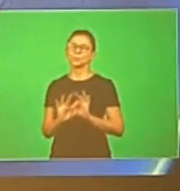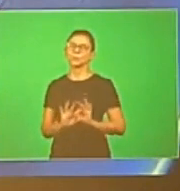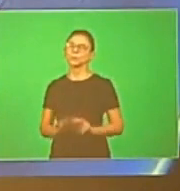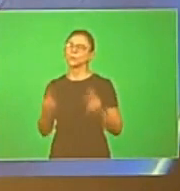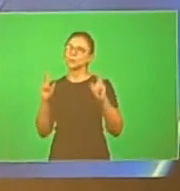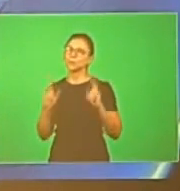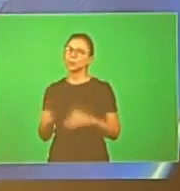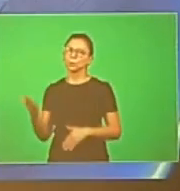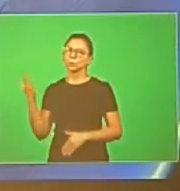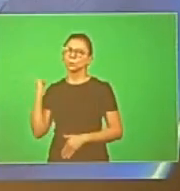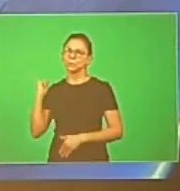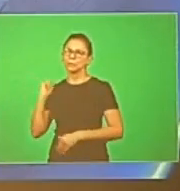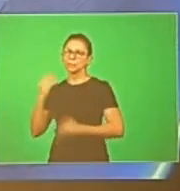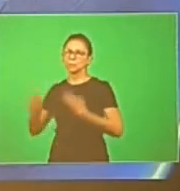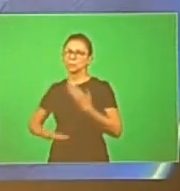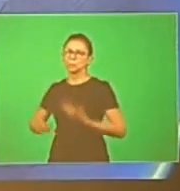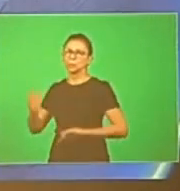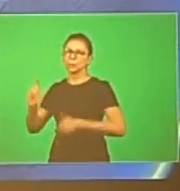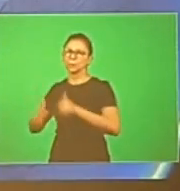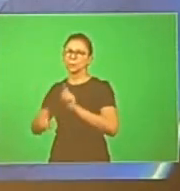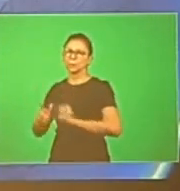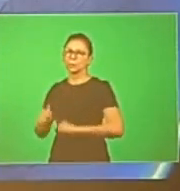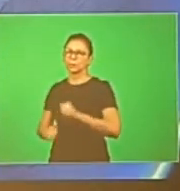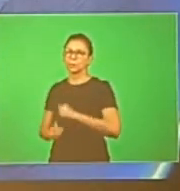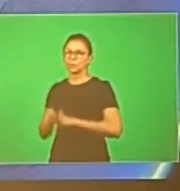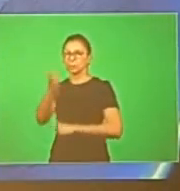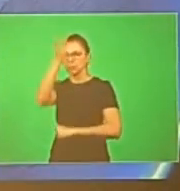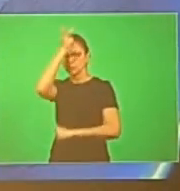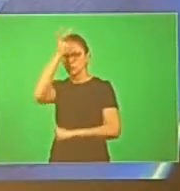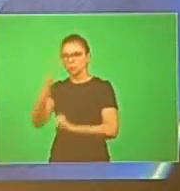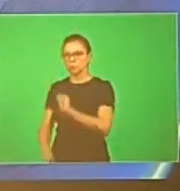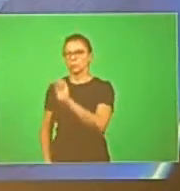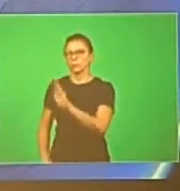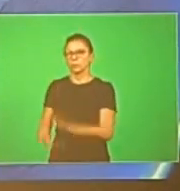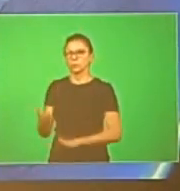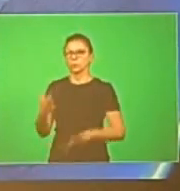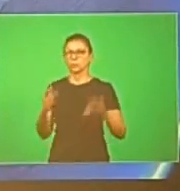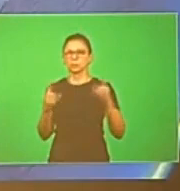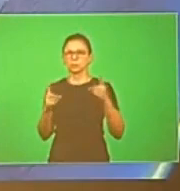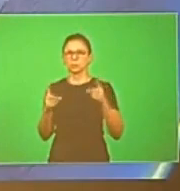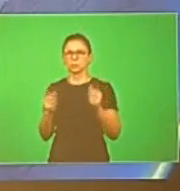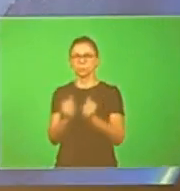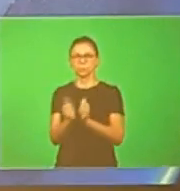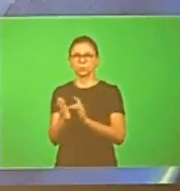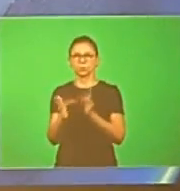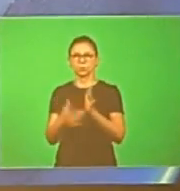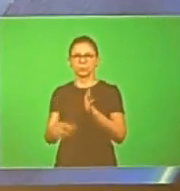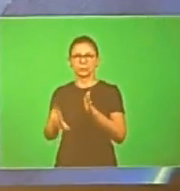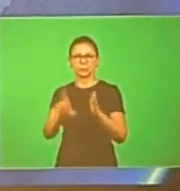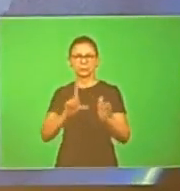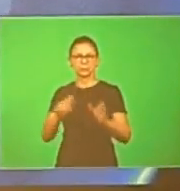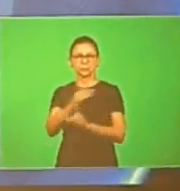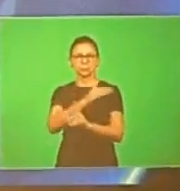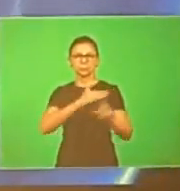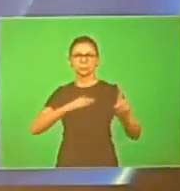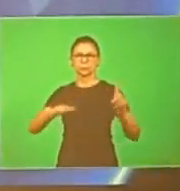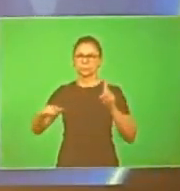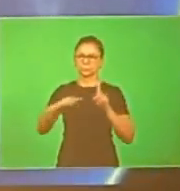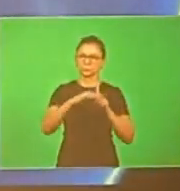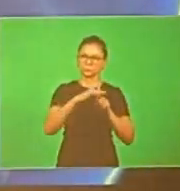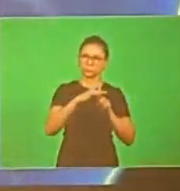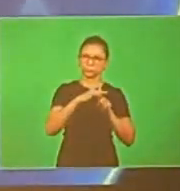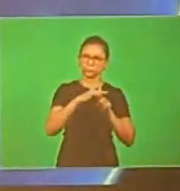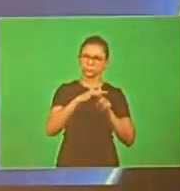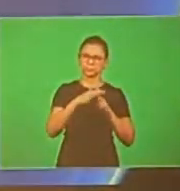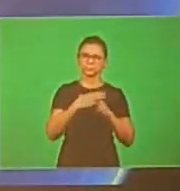of unity and fellowship as the Hebrews left Egypt and the disciples with Jesus in